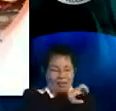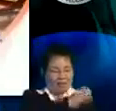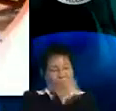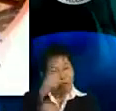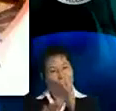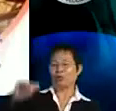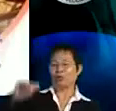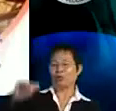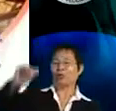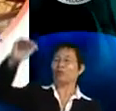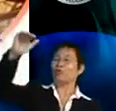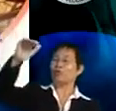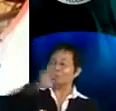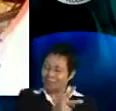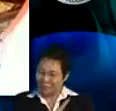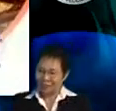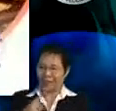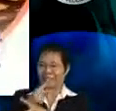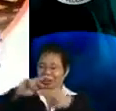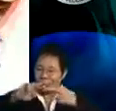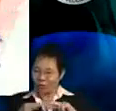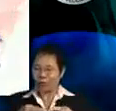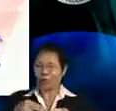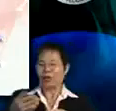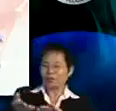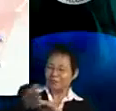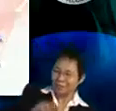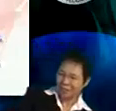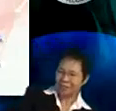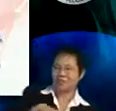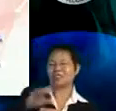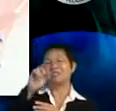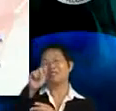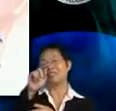growth, maintenance, and repair of damaged tissues.